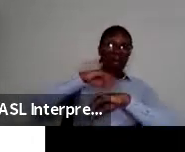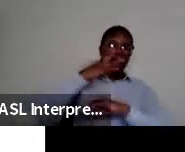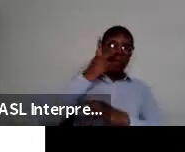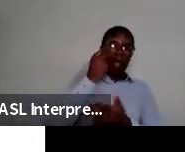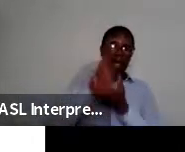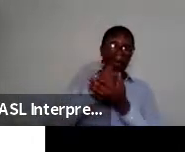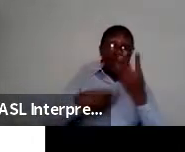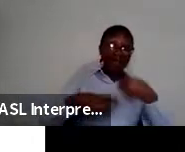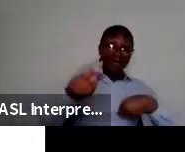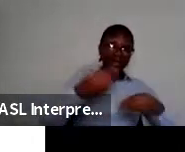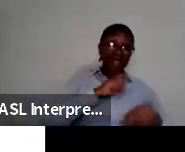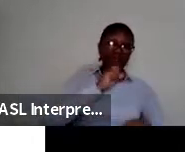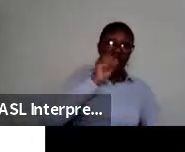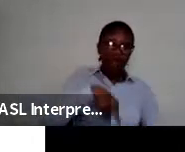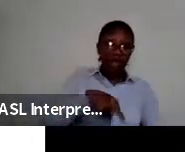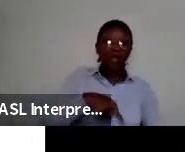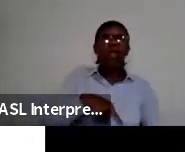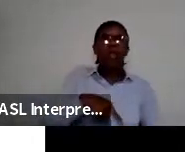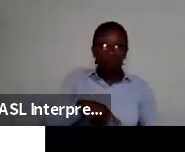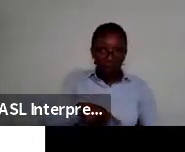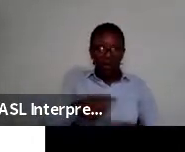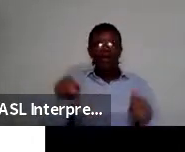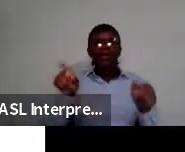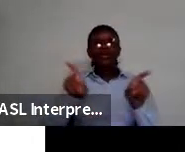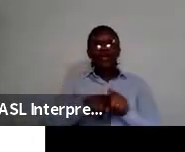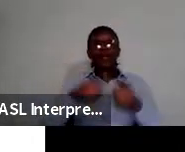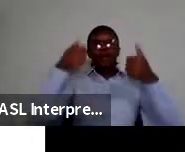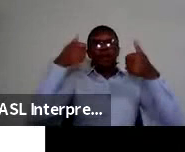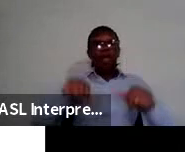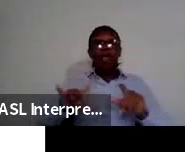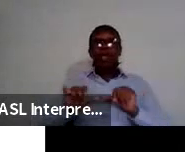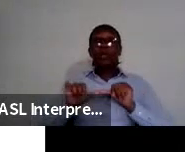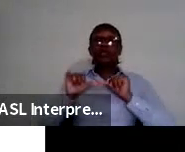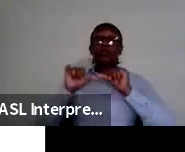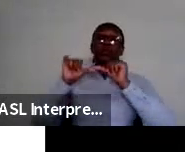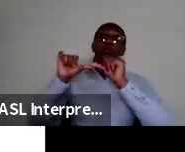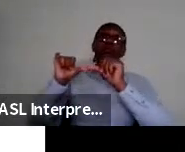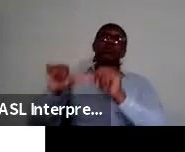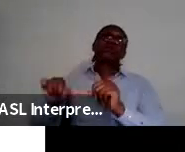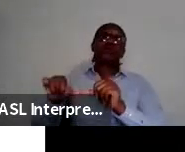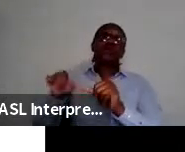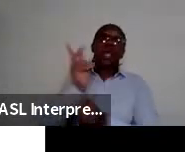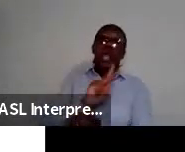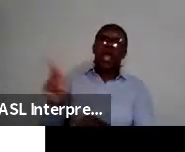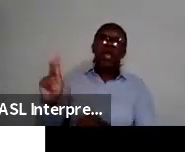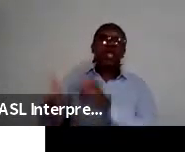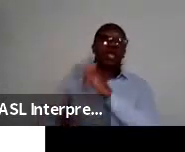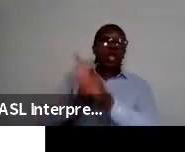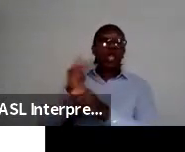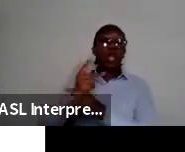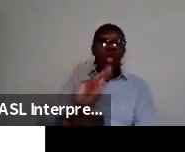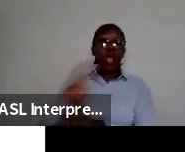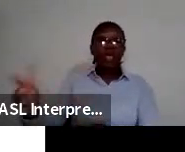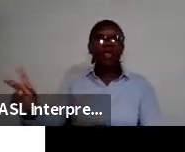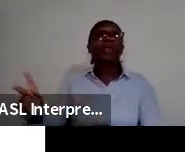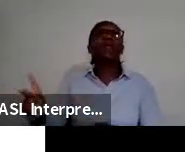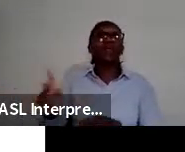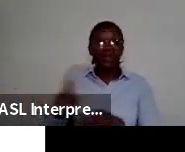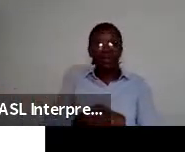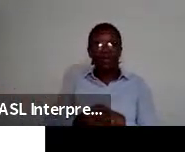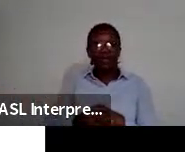the repeat offenders that are actually used to deter those who are involved in